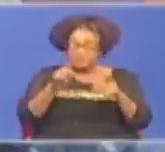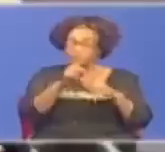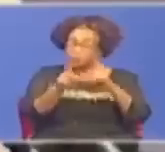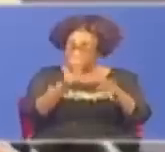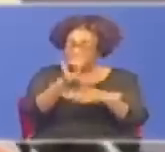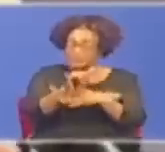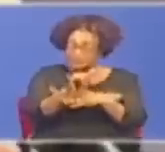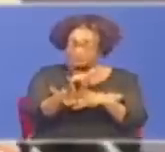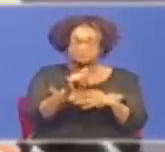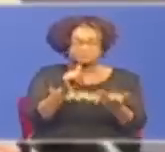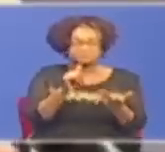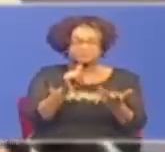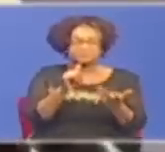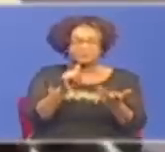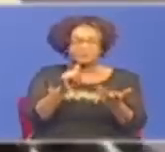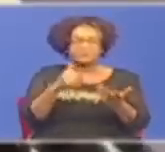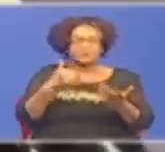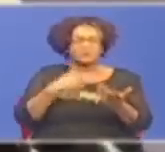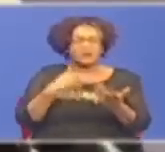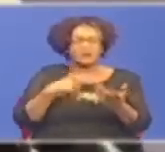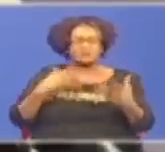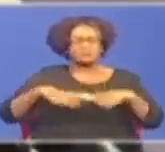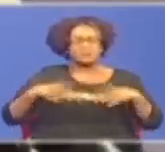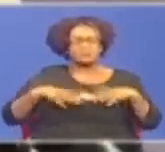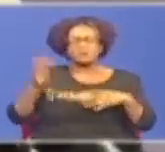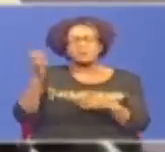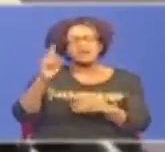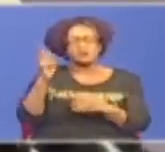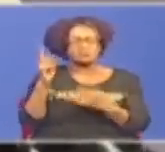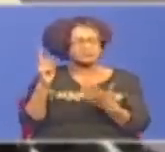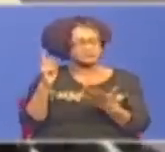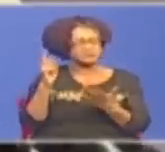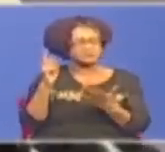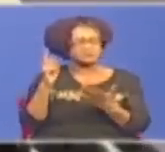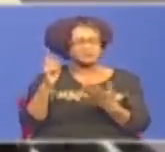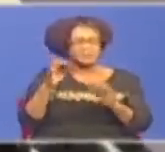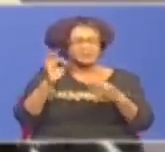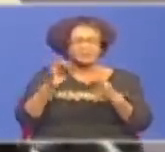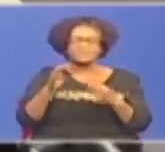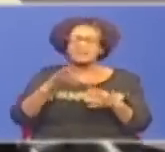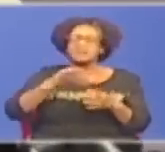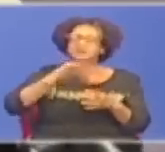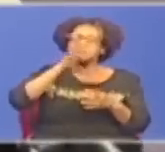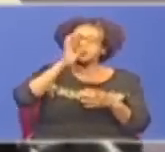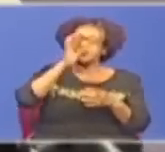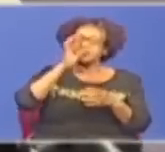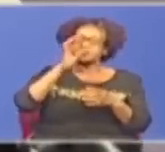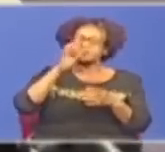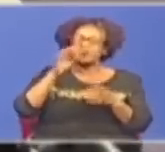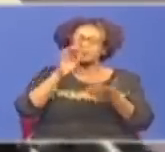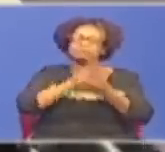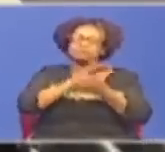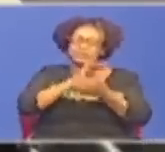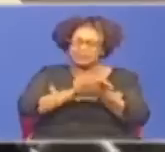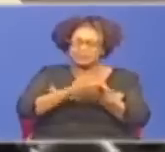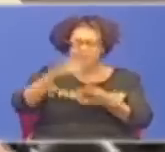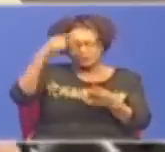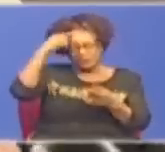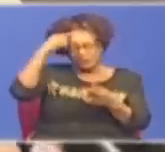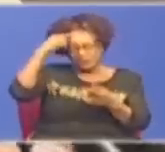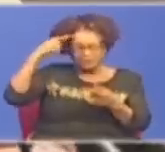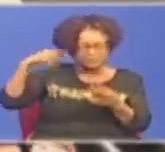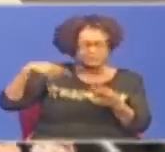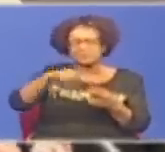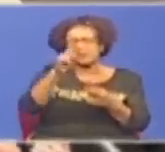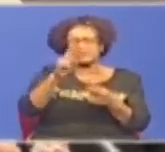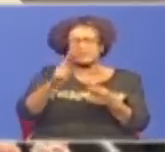record. Kuna watu una Nairobi wa levi. Wakikuja Busia kule Kawangware, anajifikia yeye pia ni mtu.